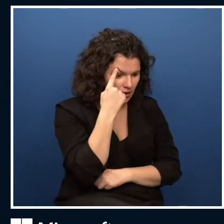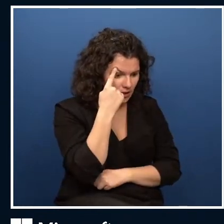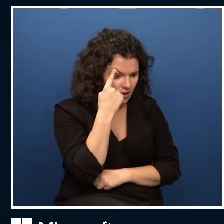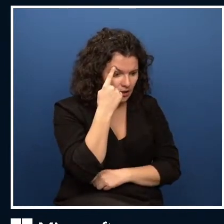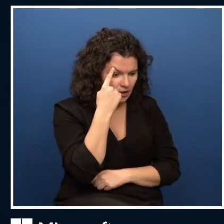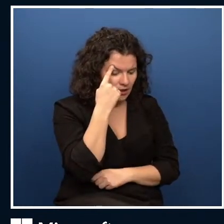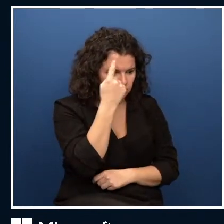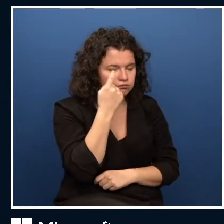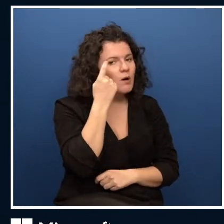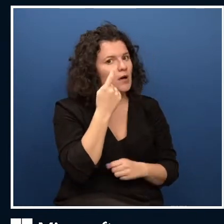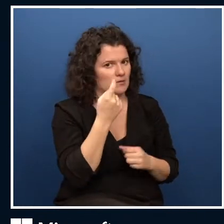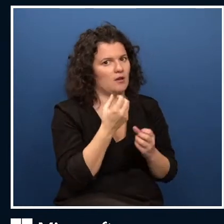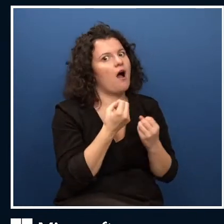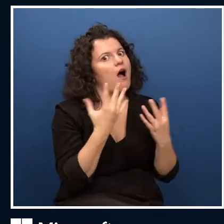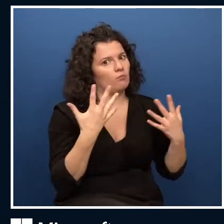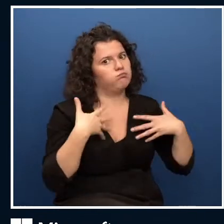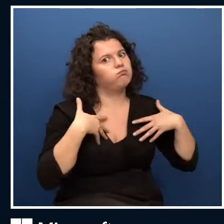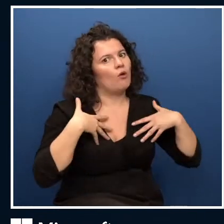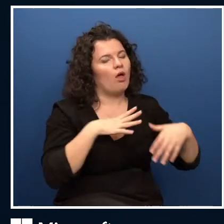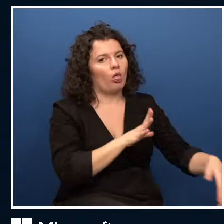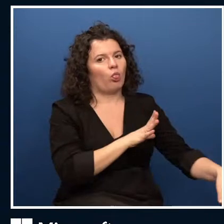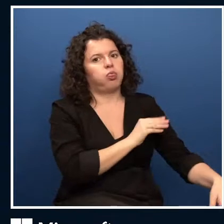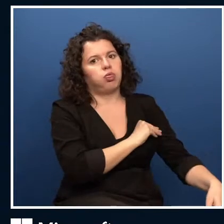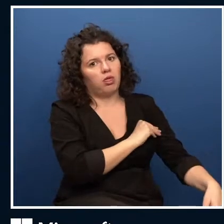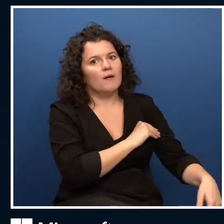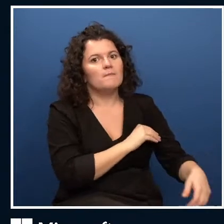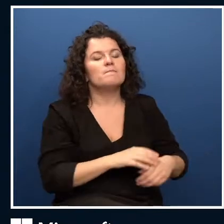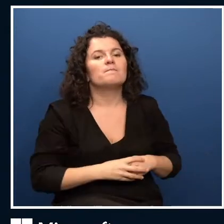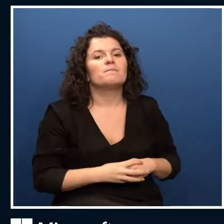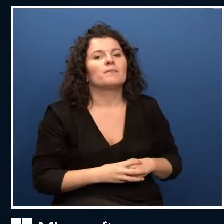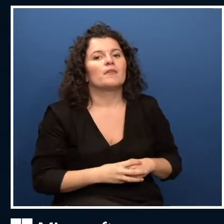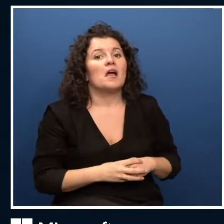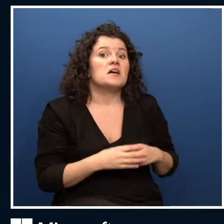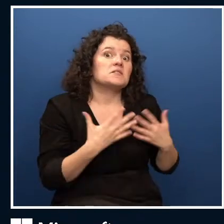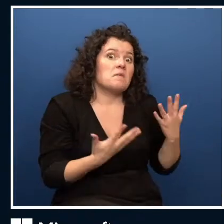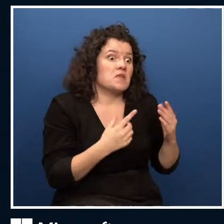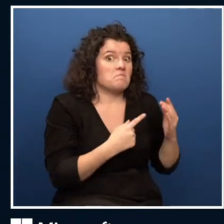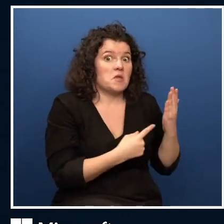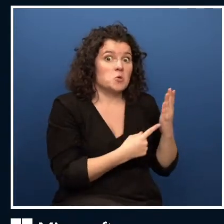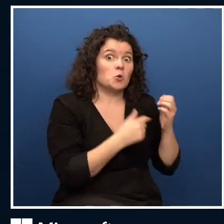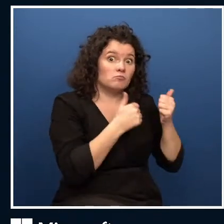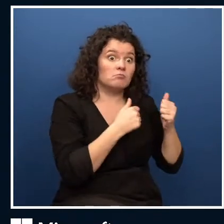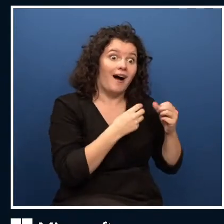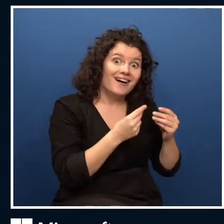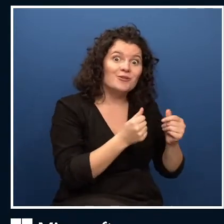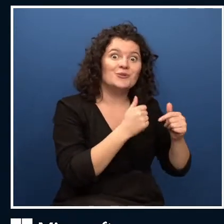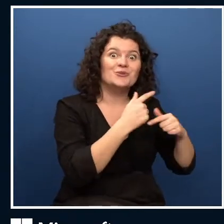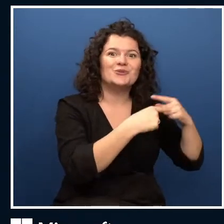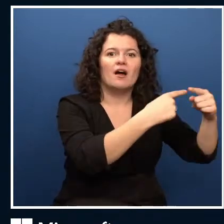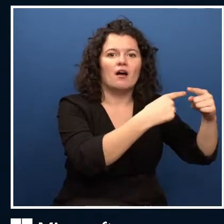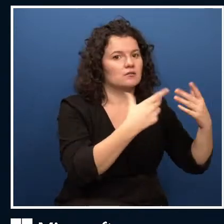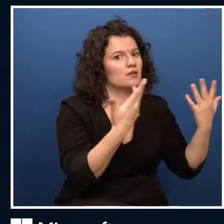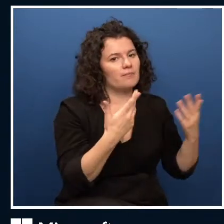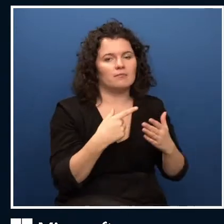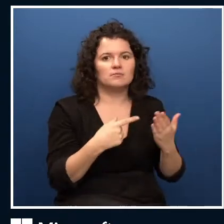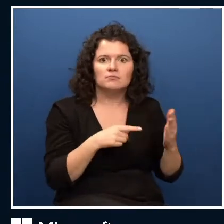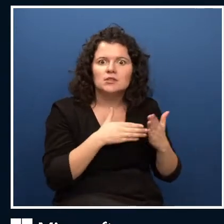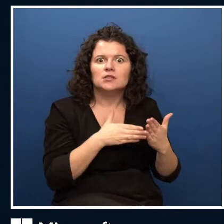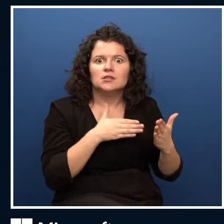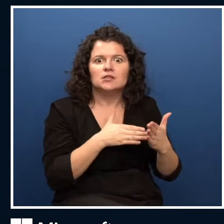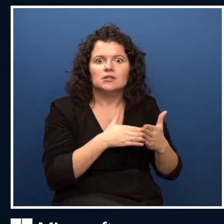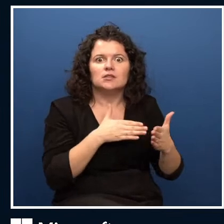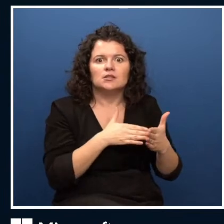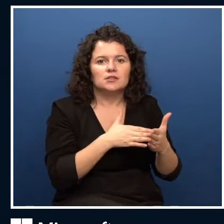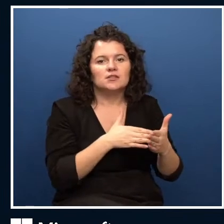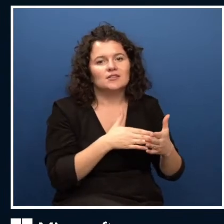sometimes any technology might work, any technology might not work. But in case of bigger organizations, maybe you know that roadmap, that yes, I should